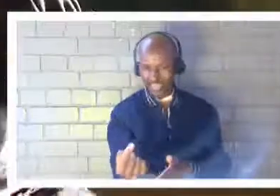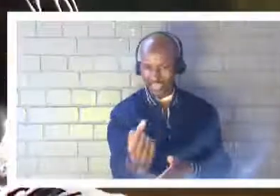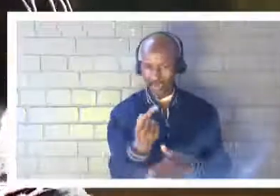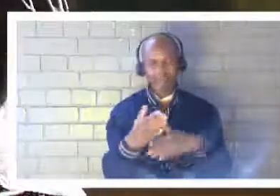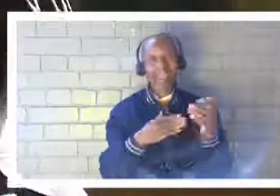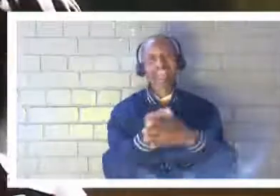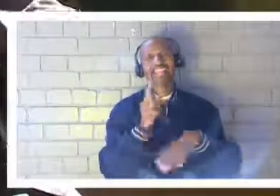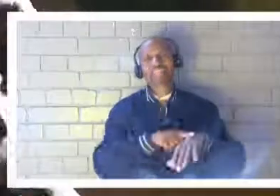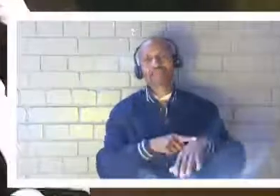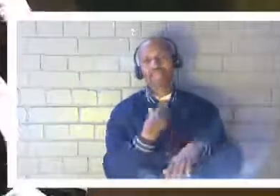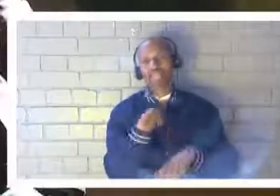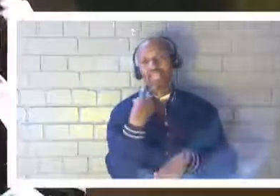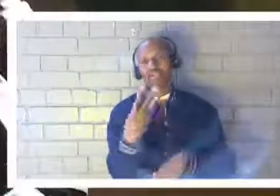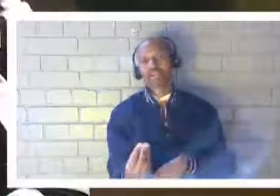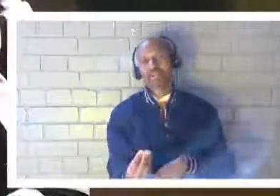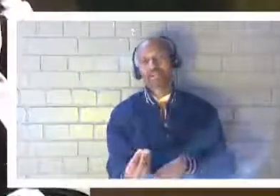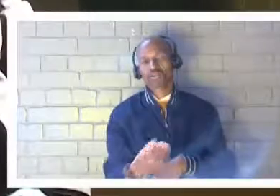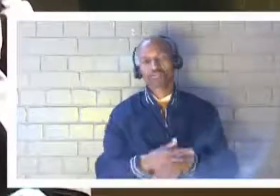whatever time that I come.